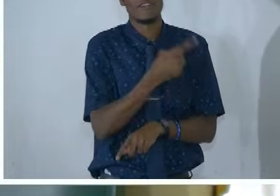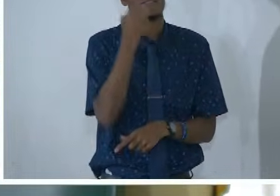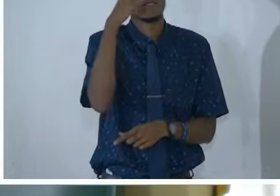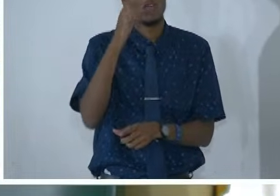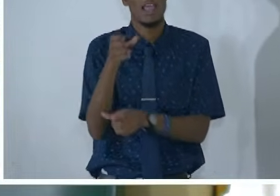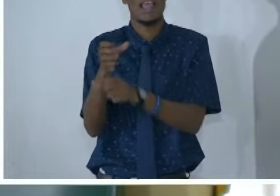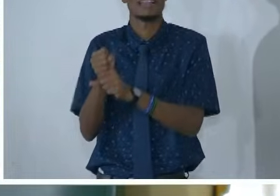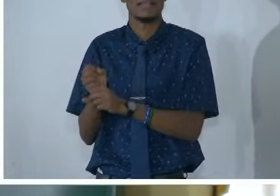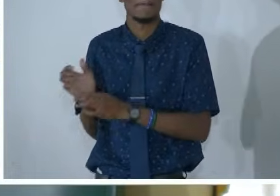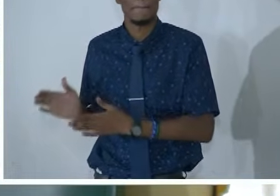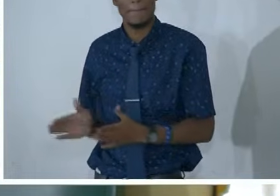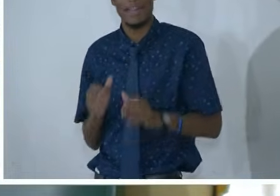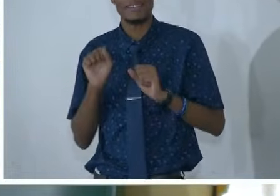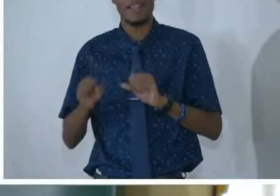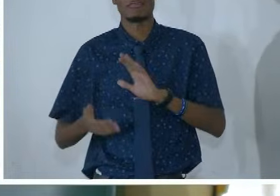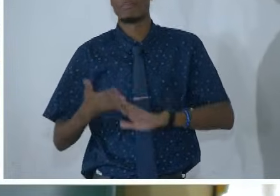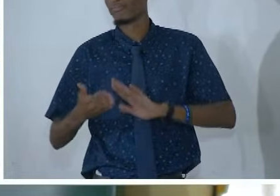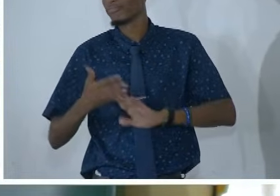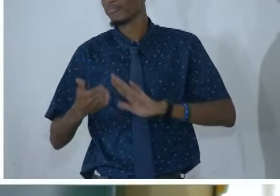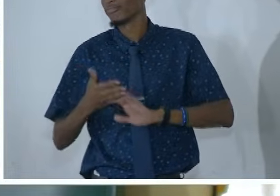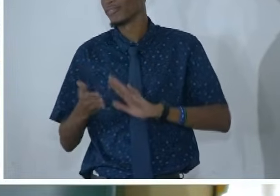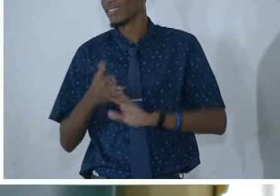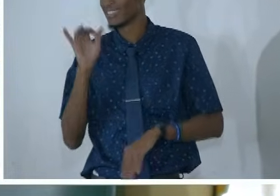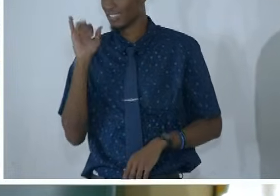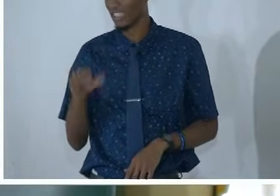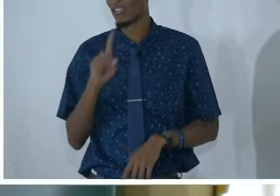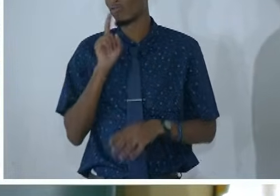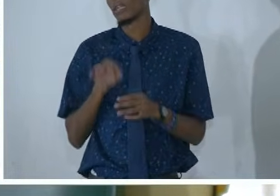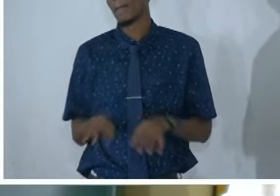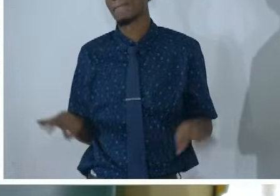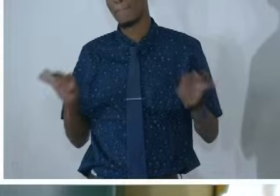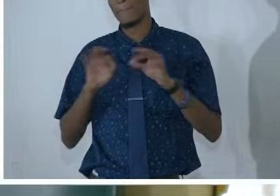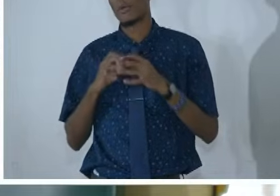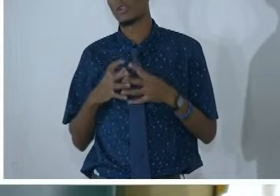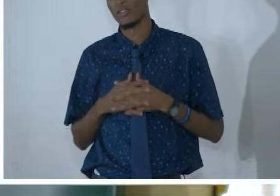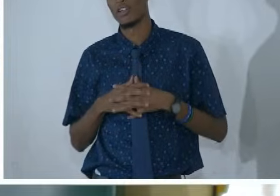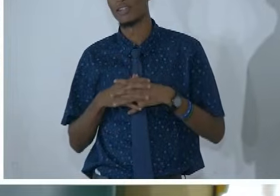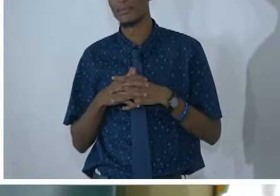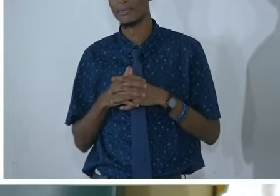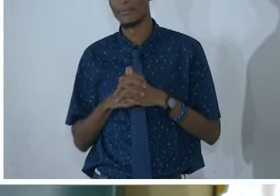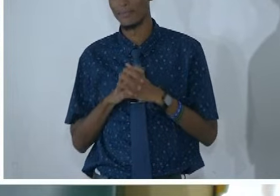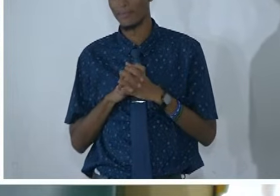plant back up and running, and that's important.